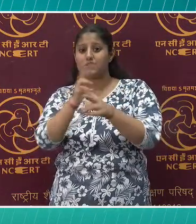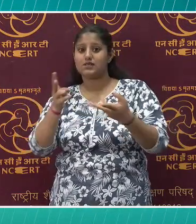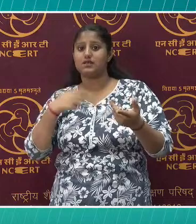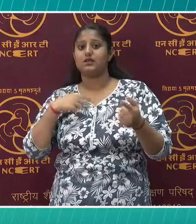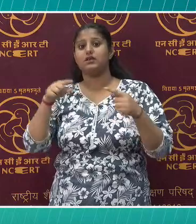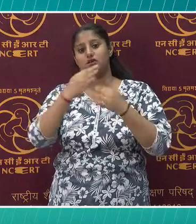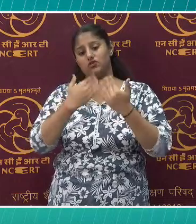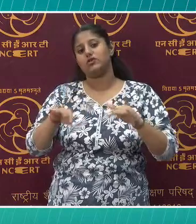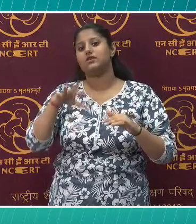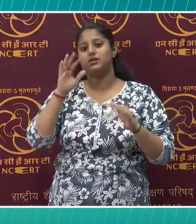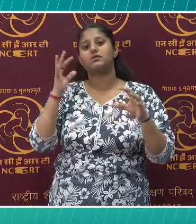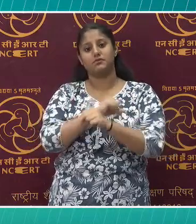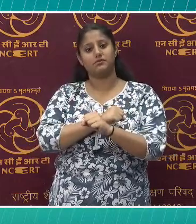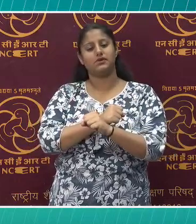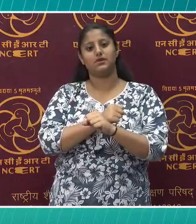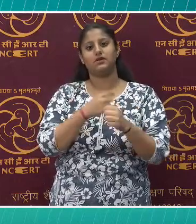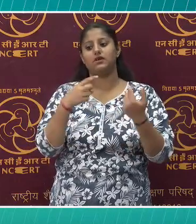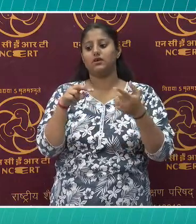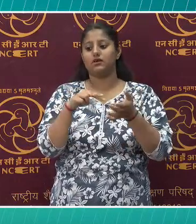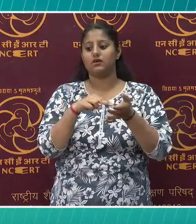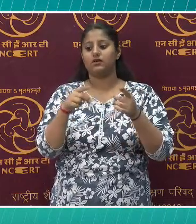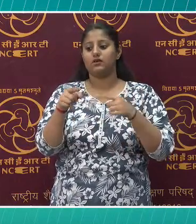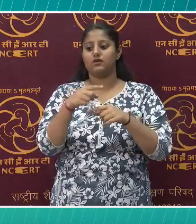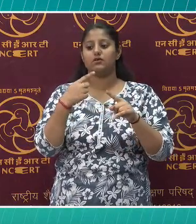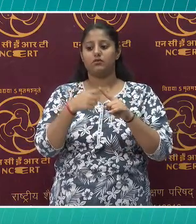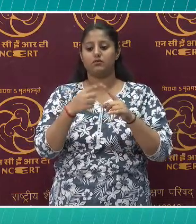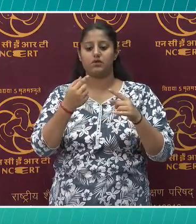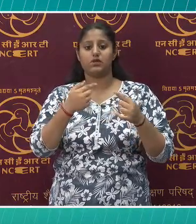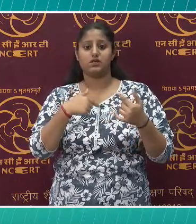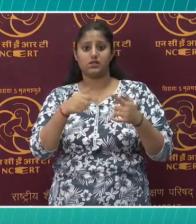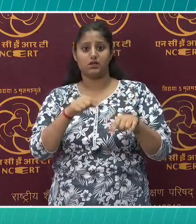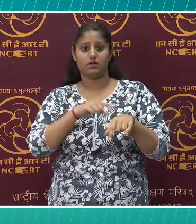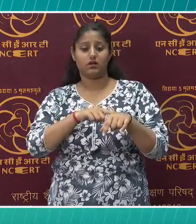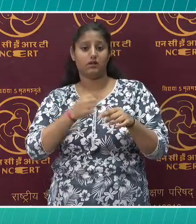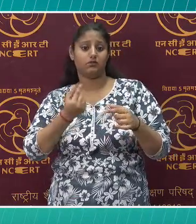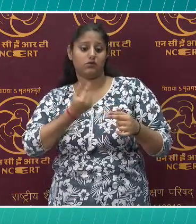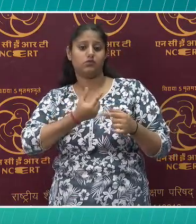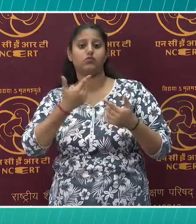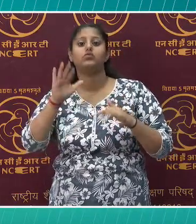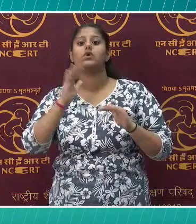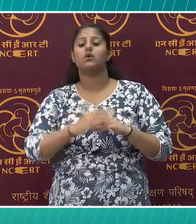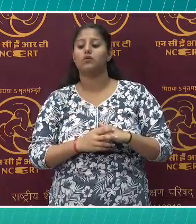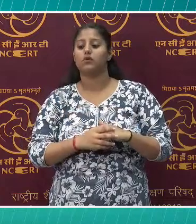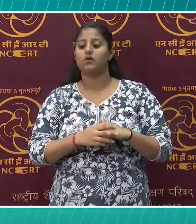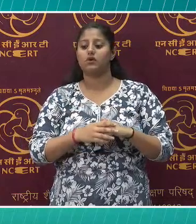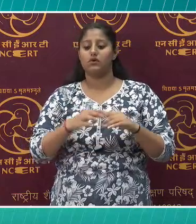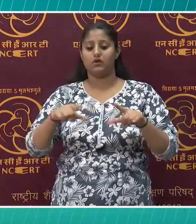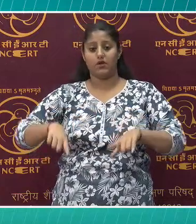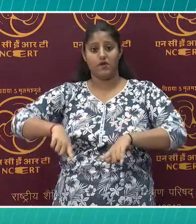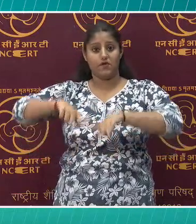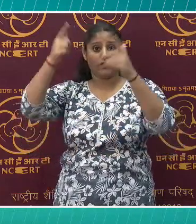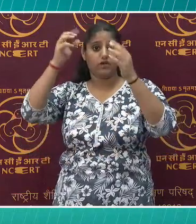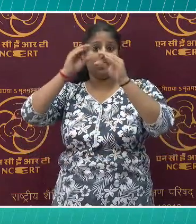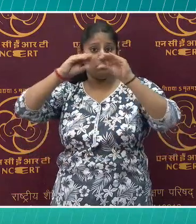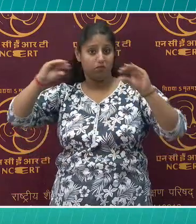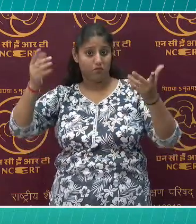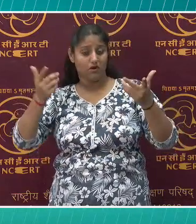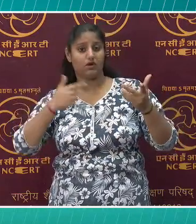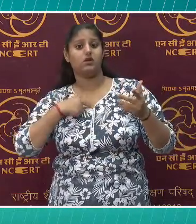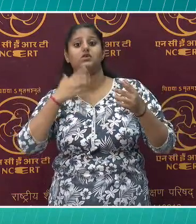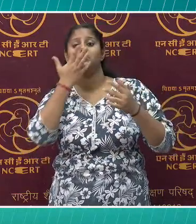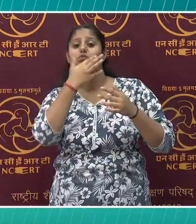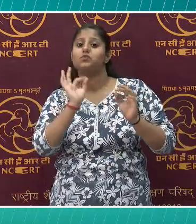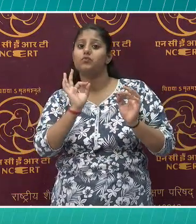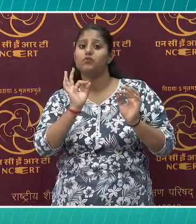missing it out. And when they see it and they utilize it, even from a twig, even from a branch of a tree, they can make such